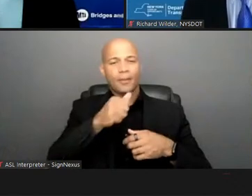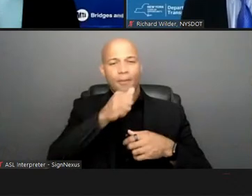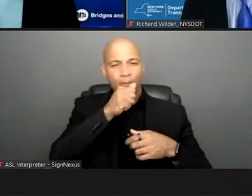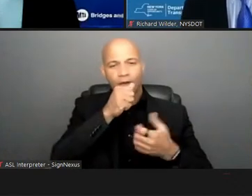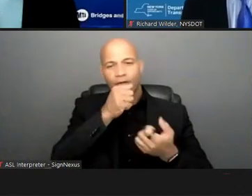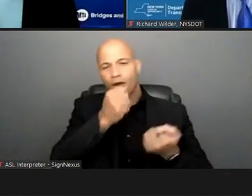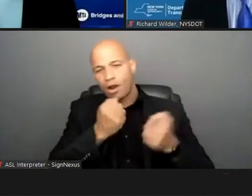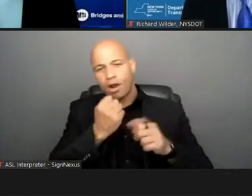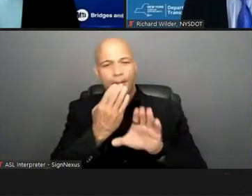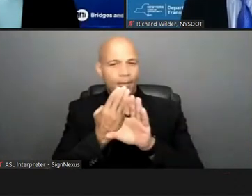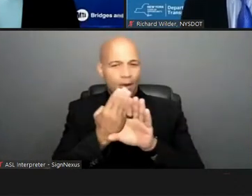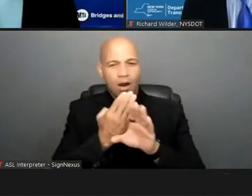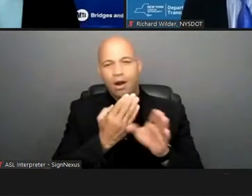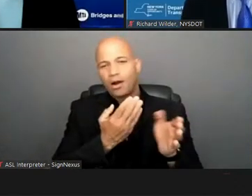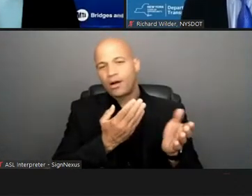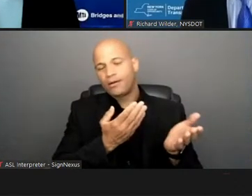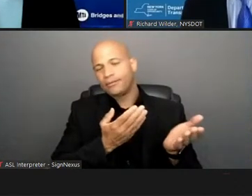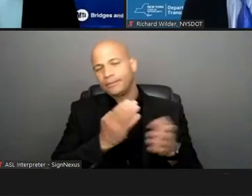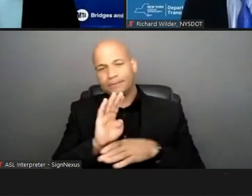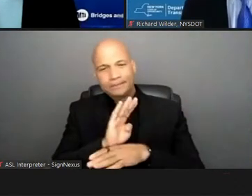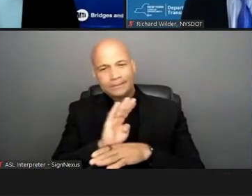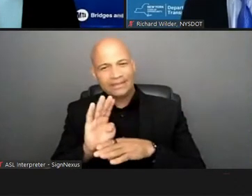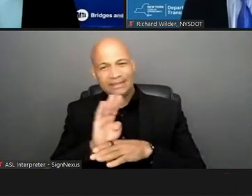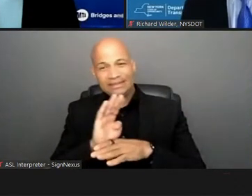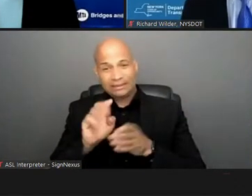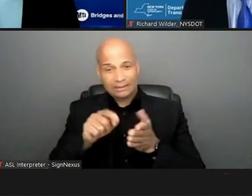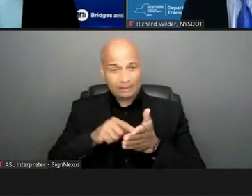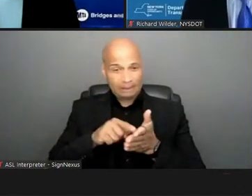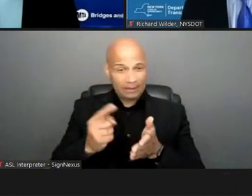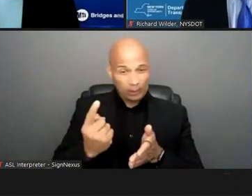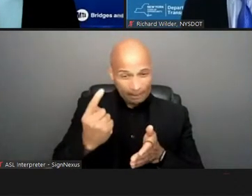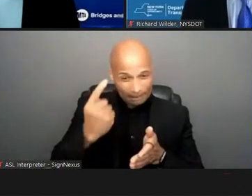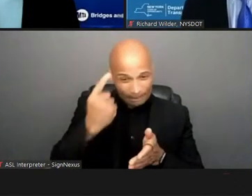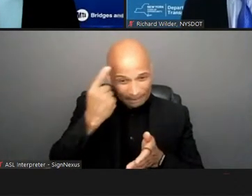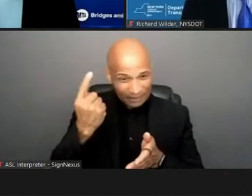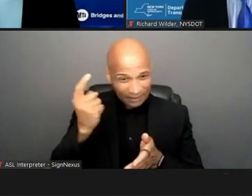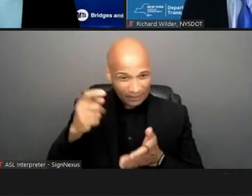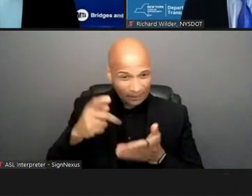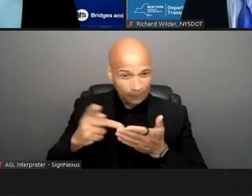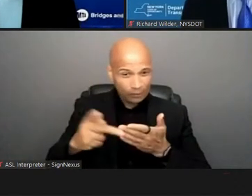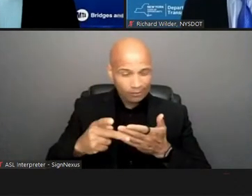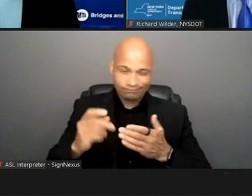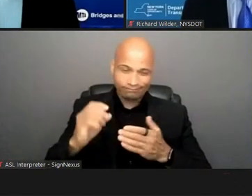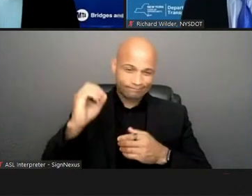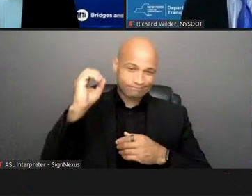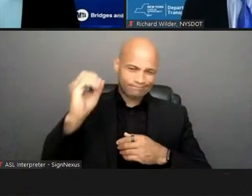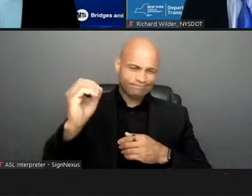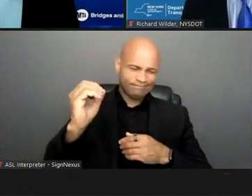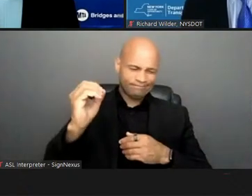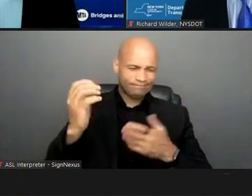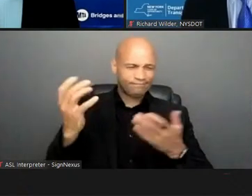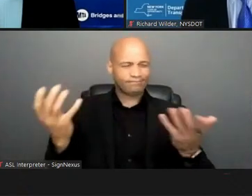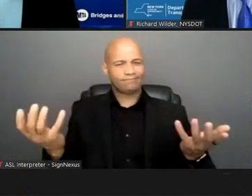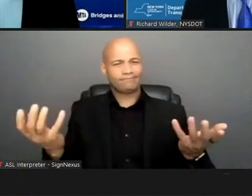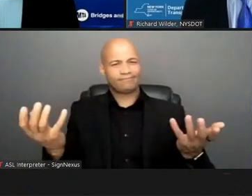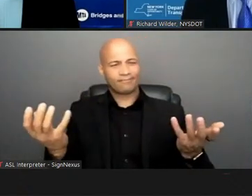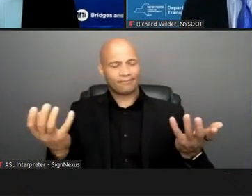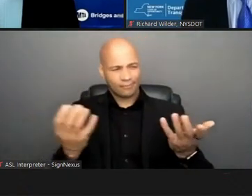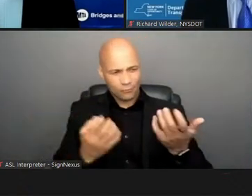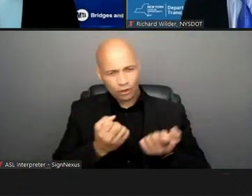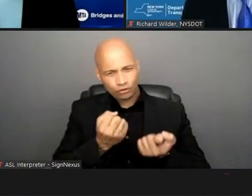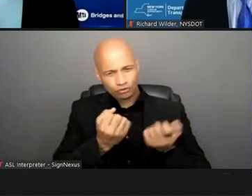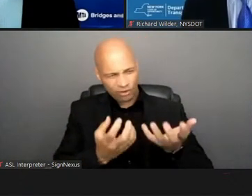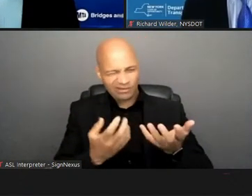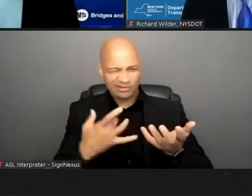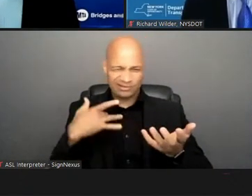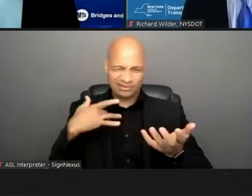buses commercial delivery Etc have paid a penny into this program why drivers who are overwhelmingly low income